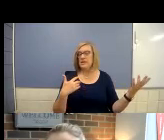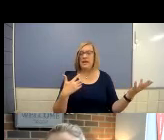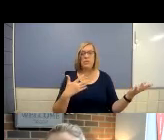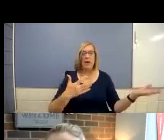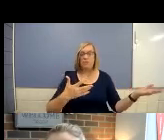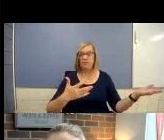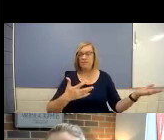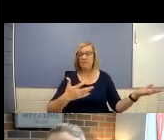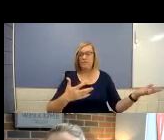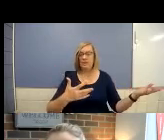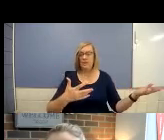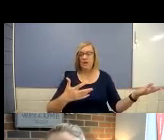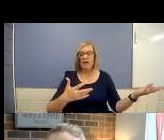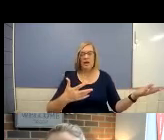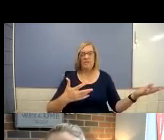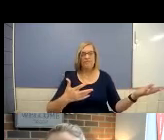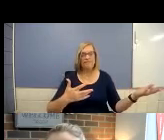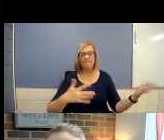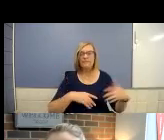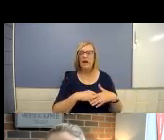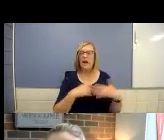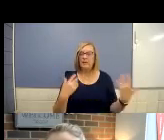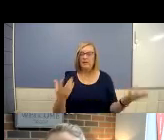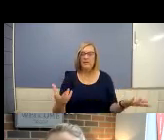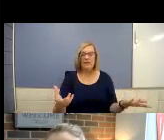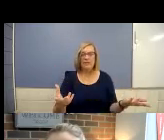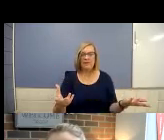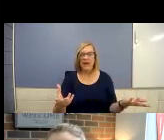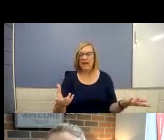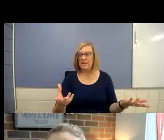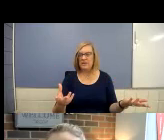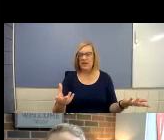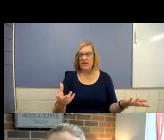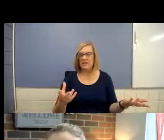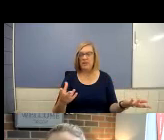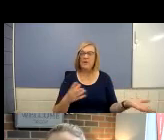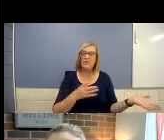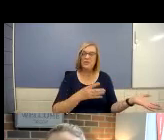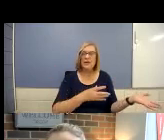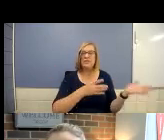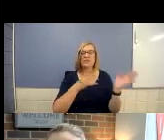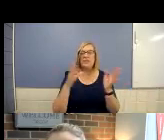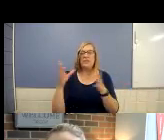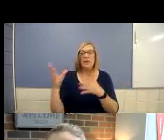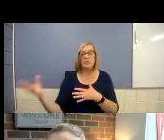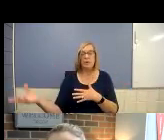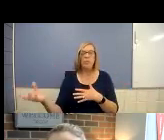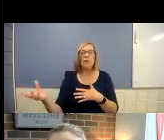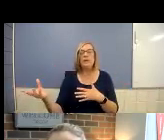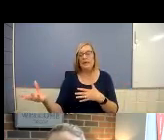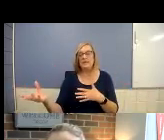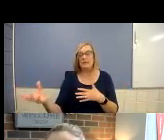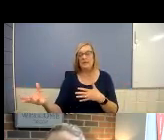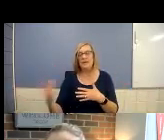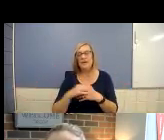in K-12 and go, I'm a little tired of the academic setting. Well, you still have the skills. They transport